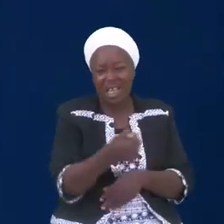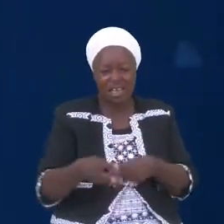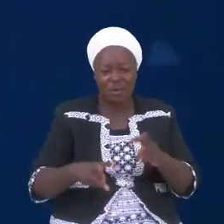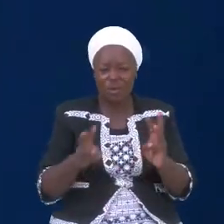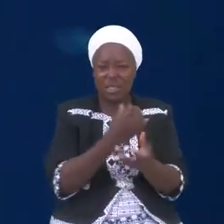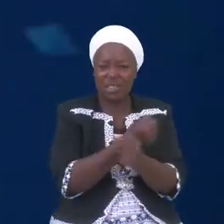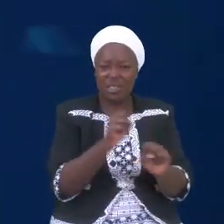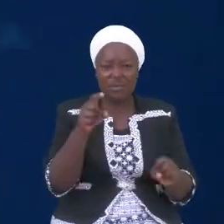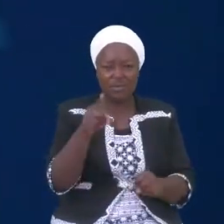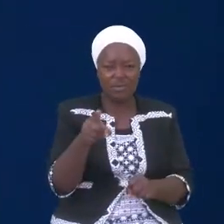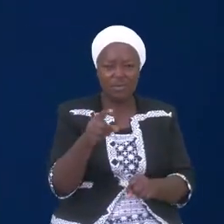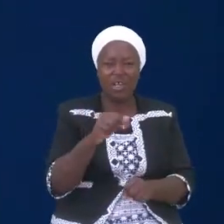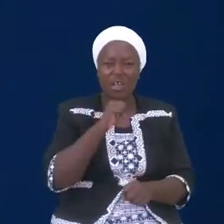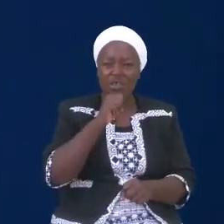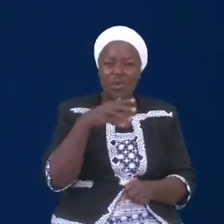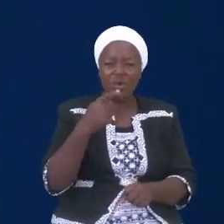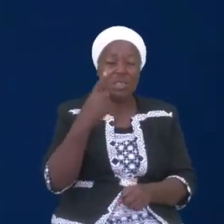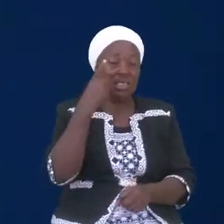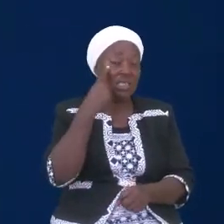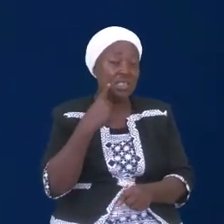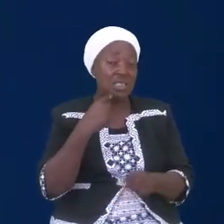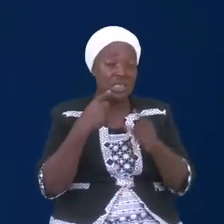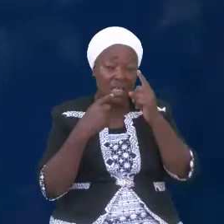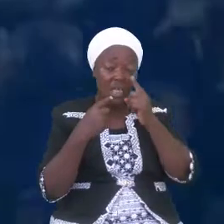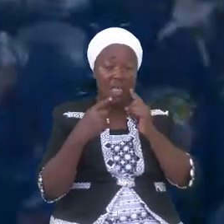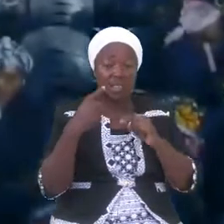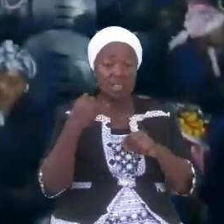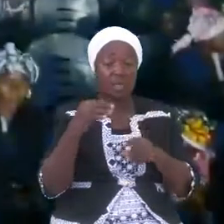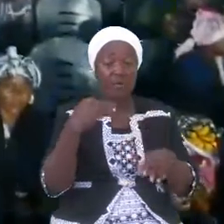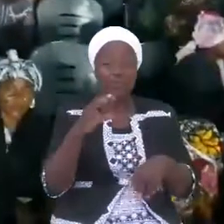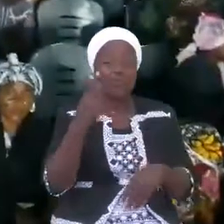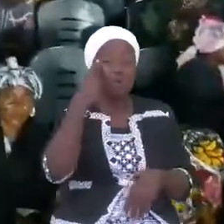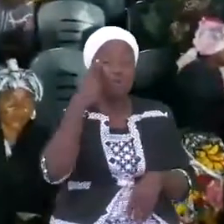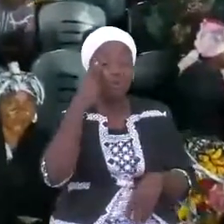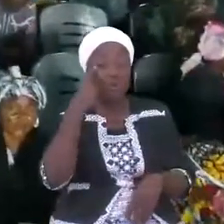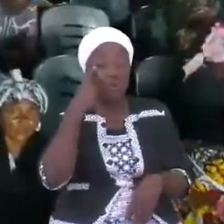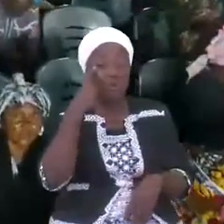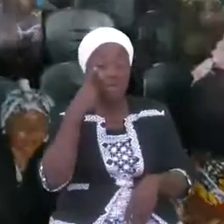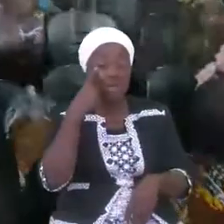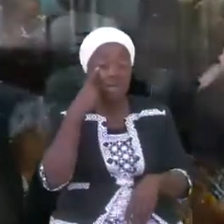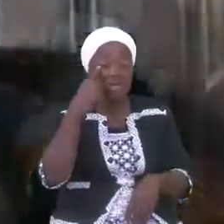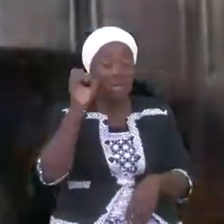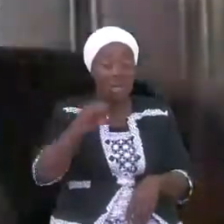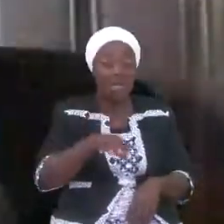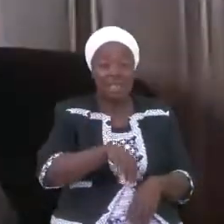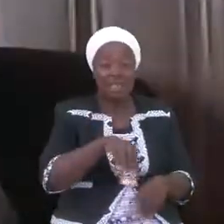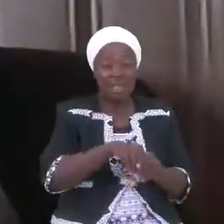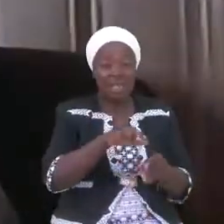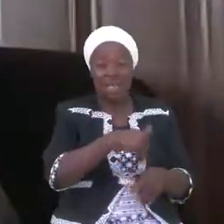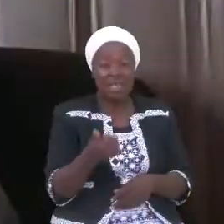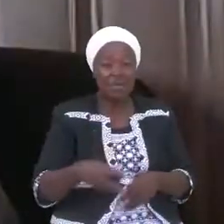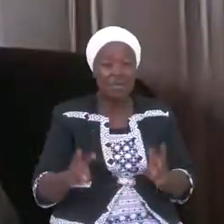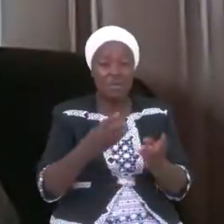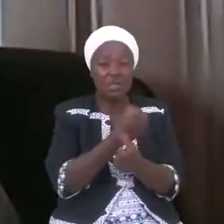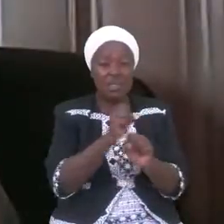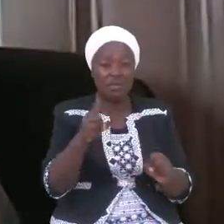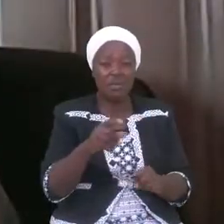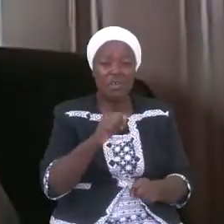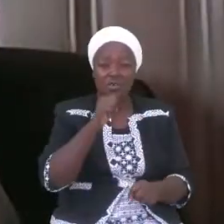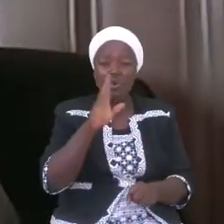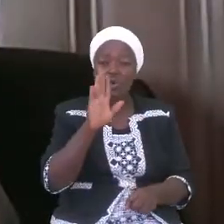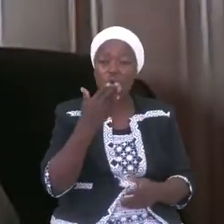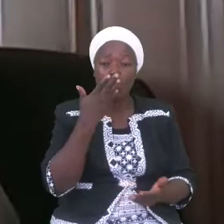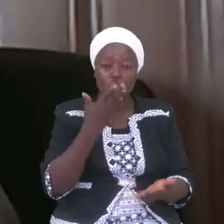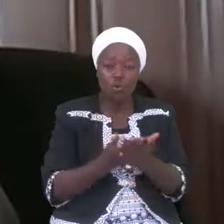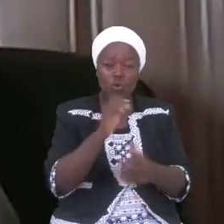the tears on your face can in any way save you. Not your good works can